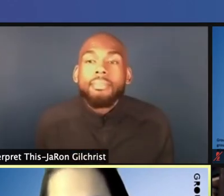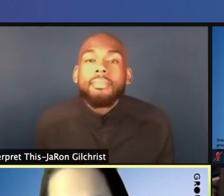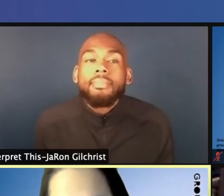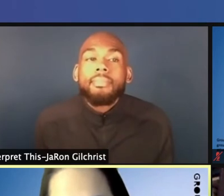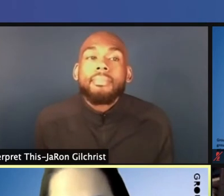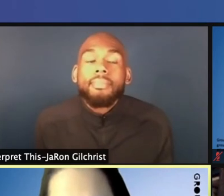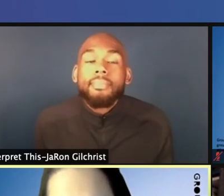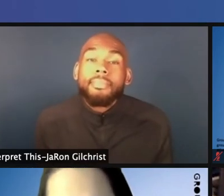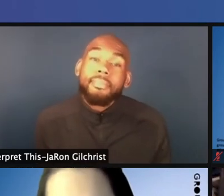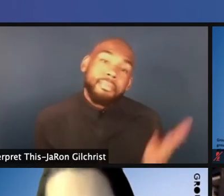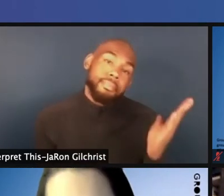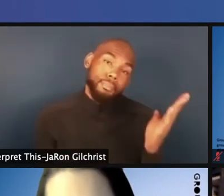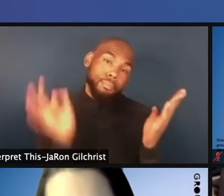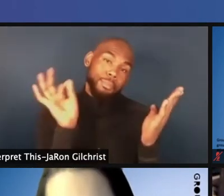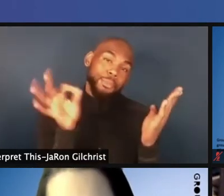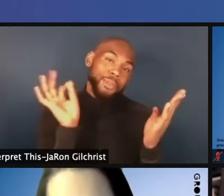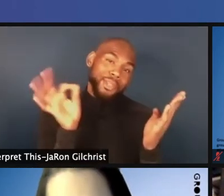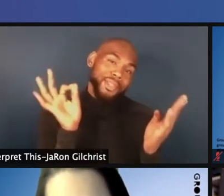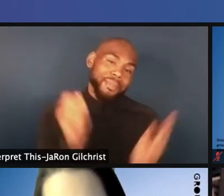Preach.